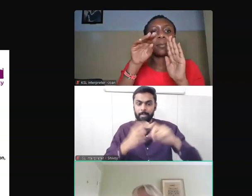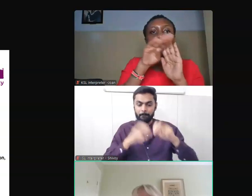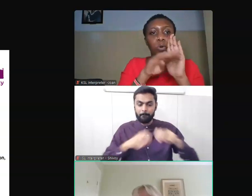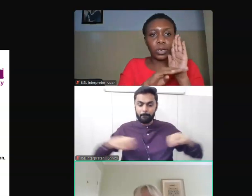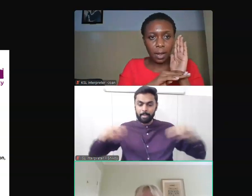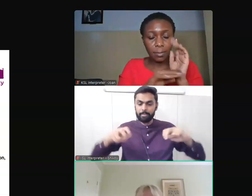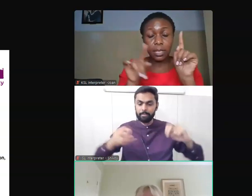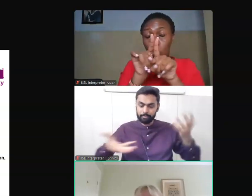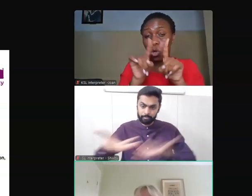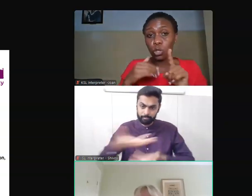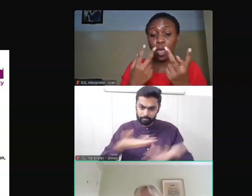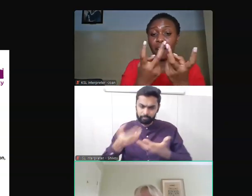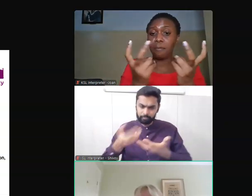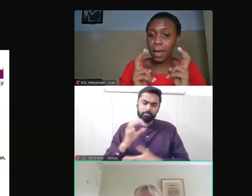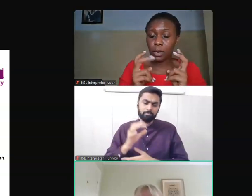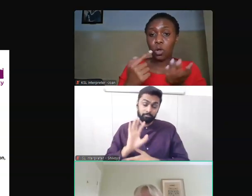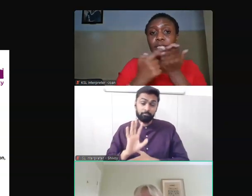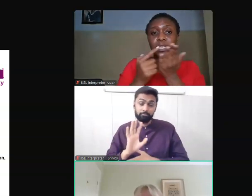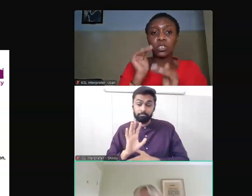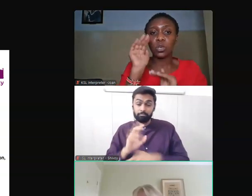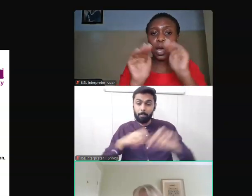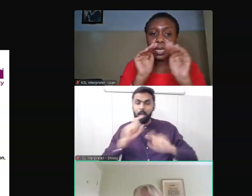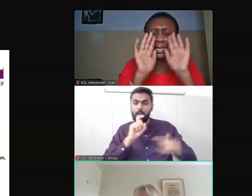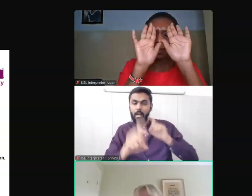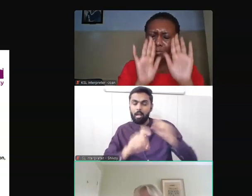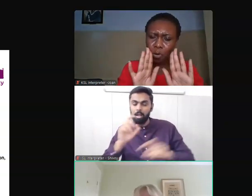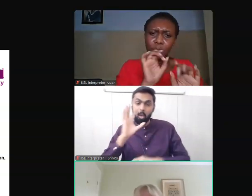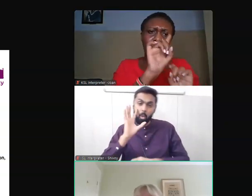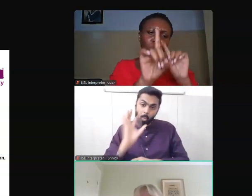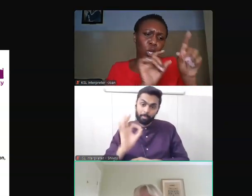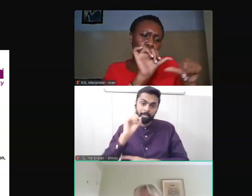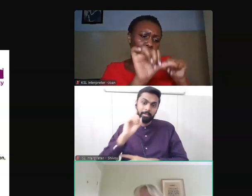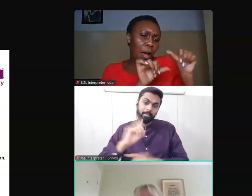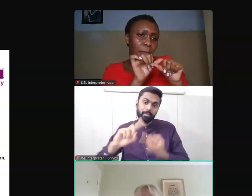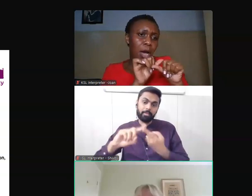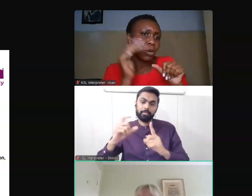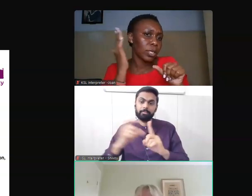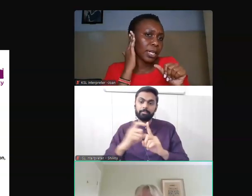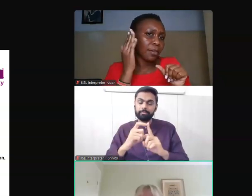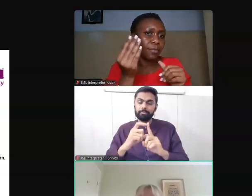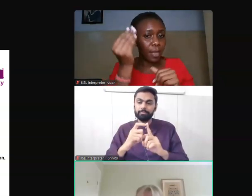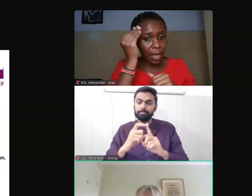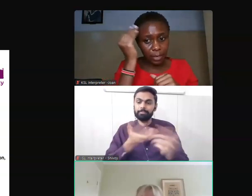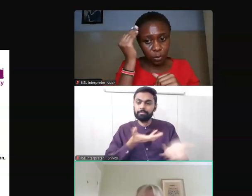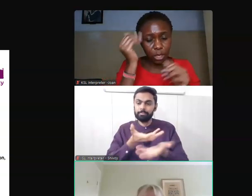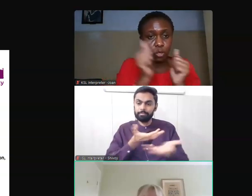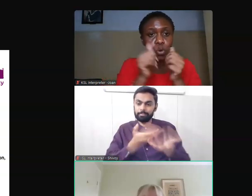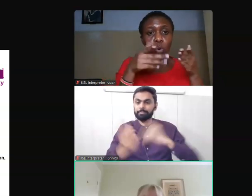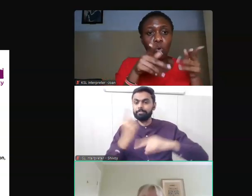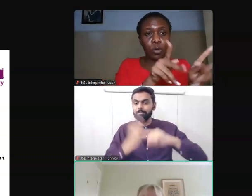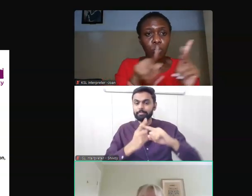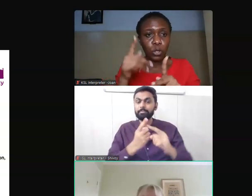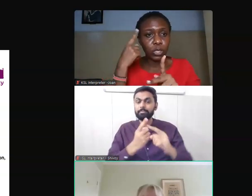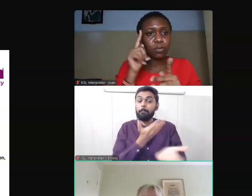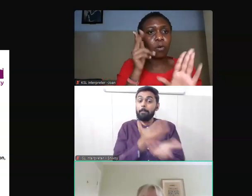discussion asking some key questions around deaf education with an opportunity for participants